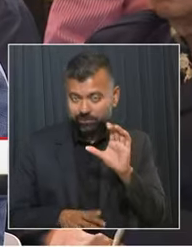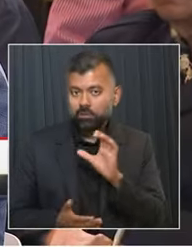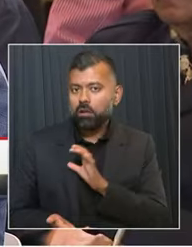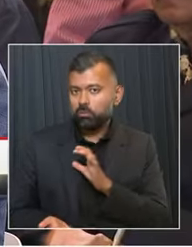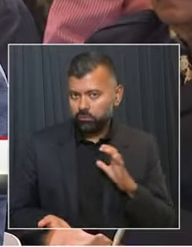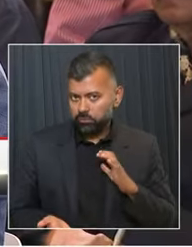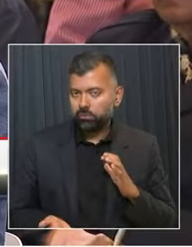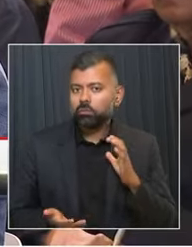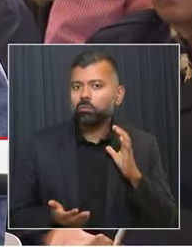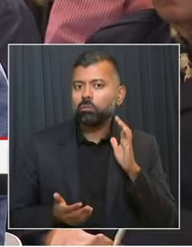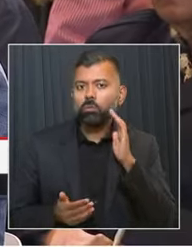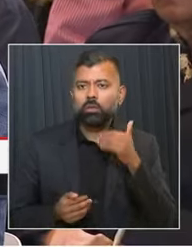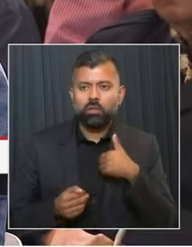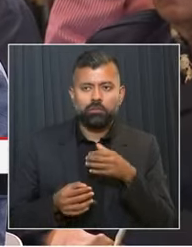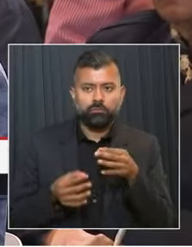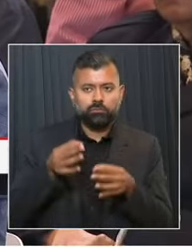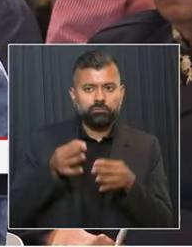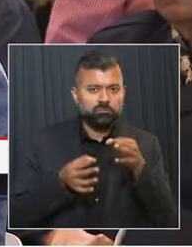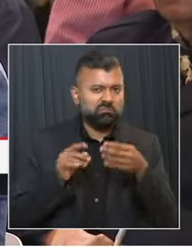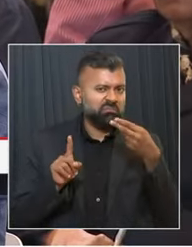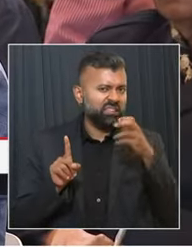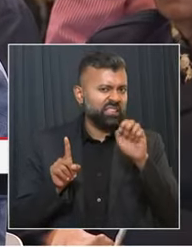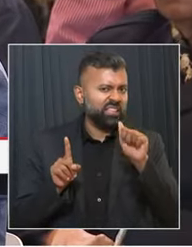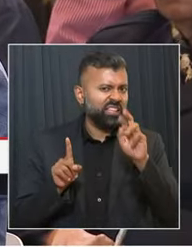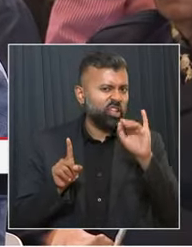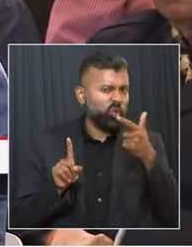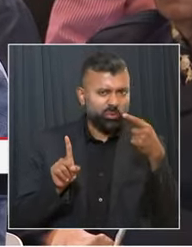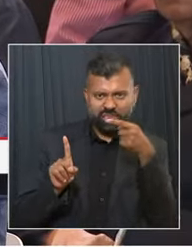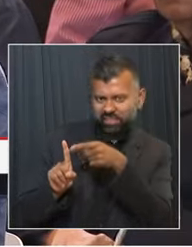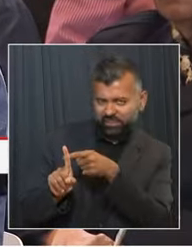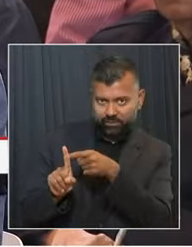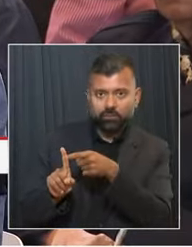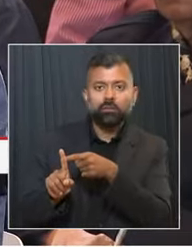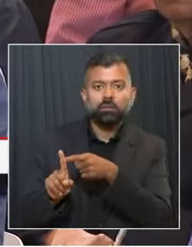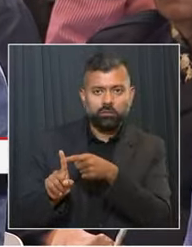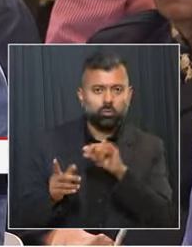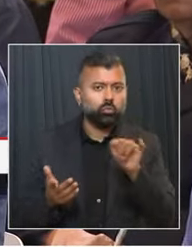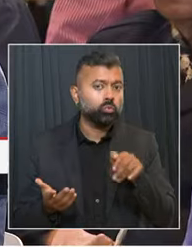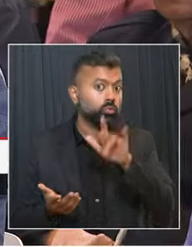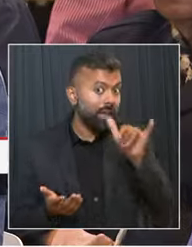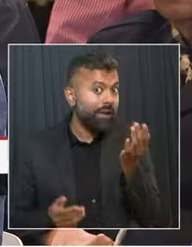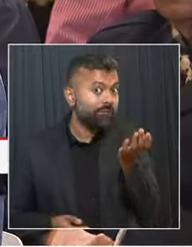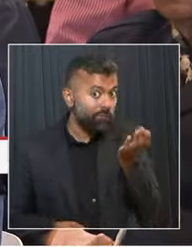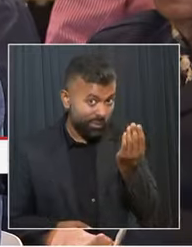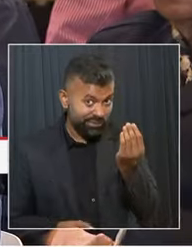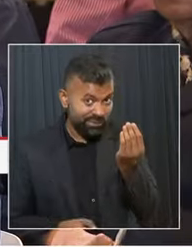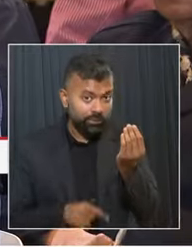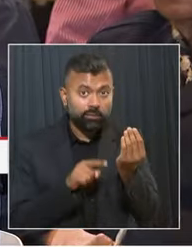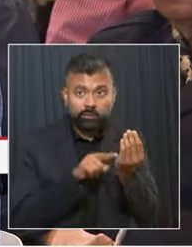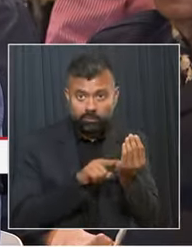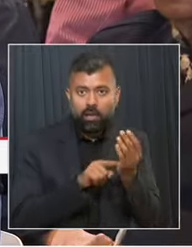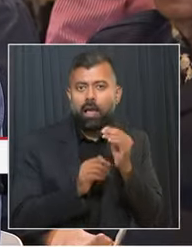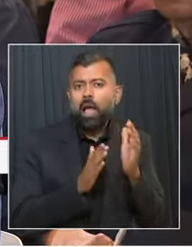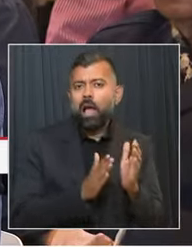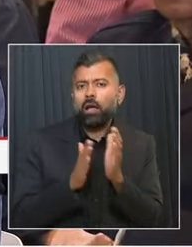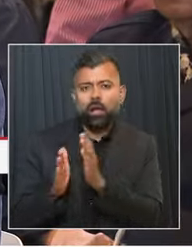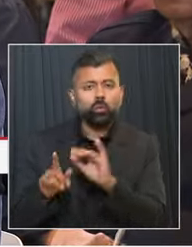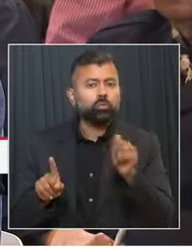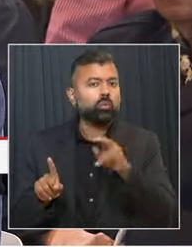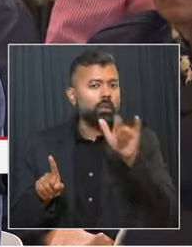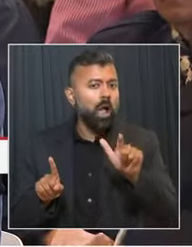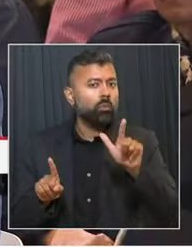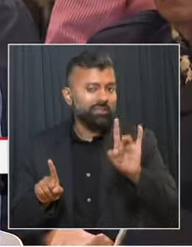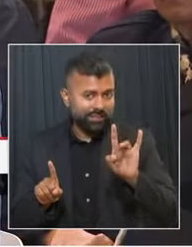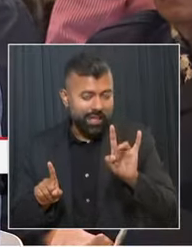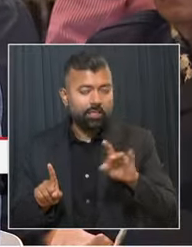scheduled. That's going to culminate in a few votes on July 14th, the 28th, and I believe the 31st may be the last one. And